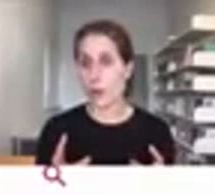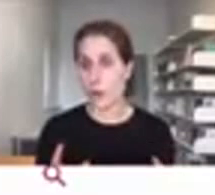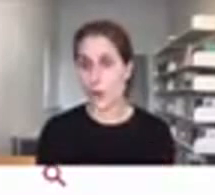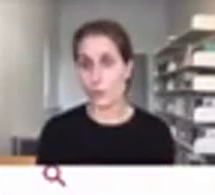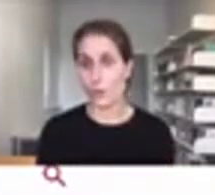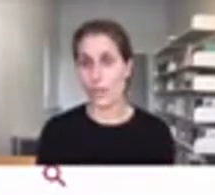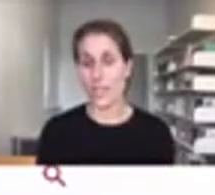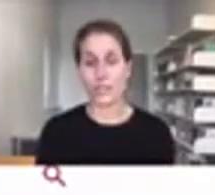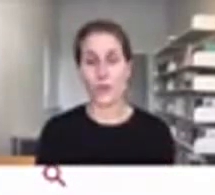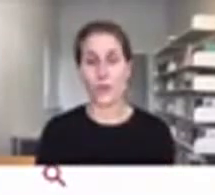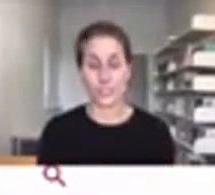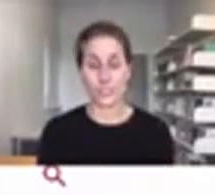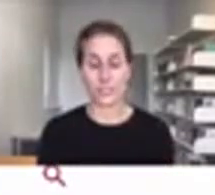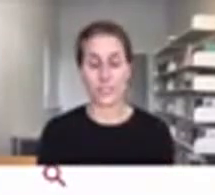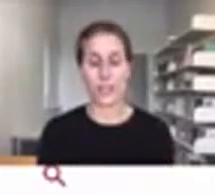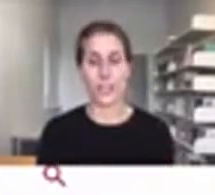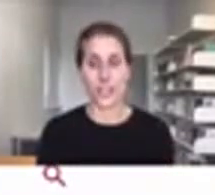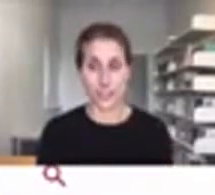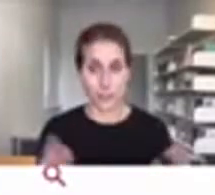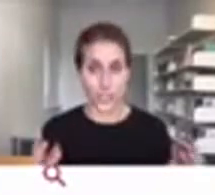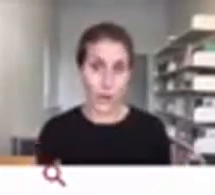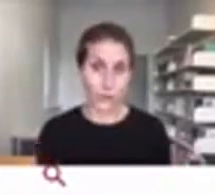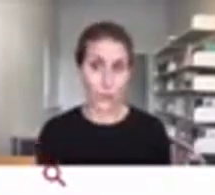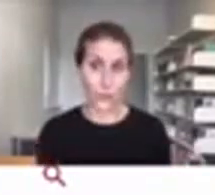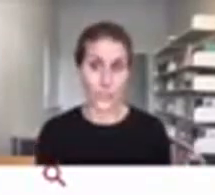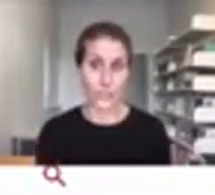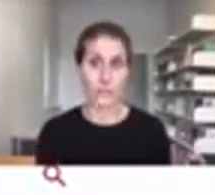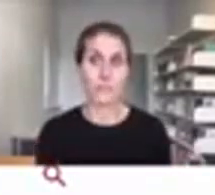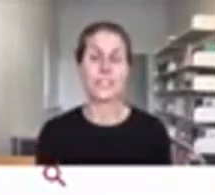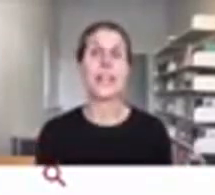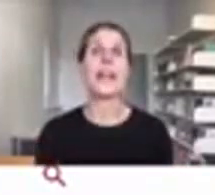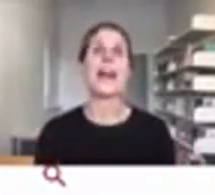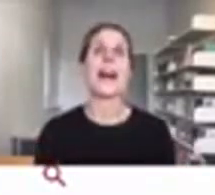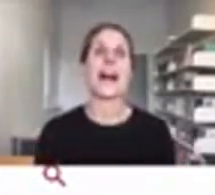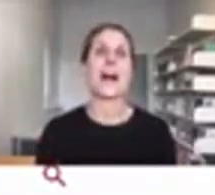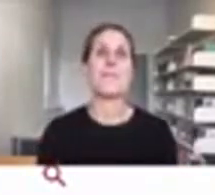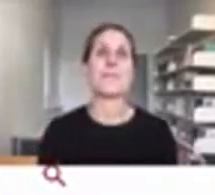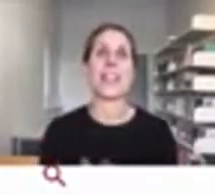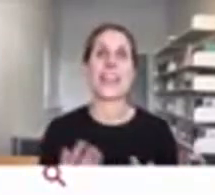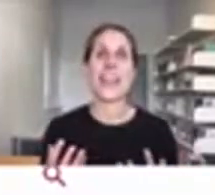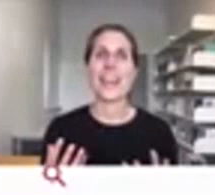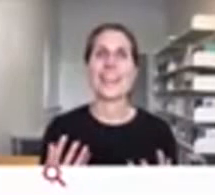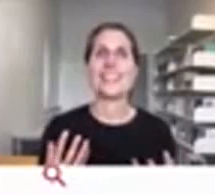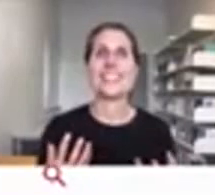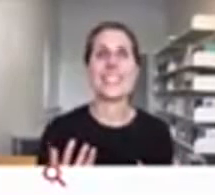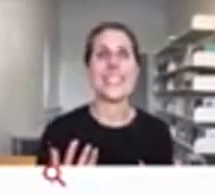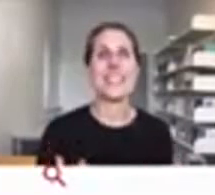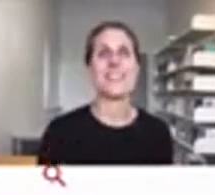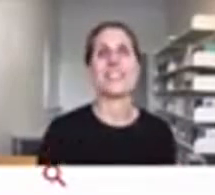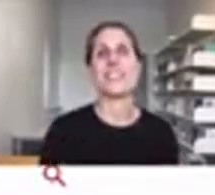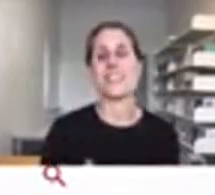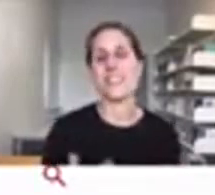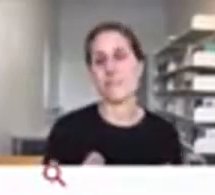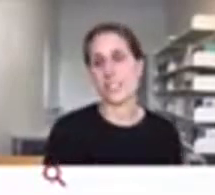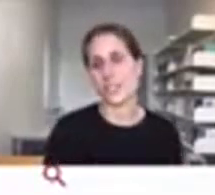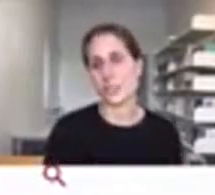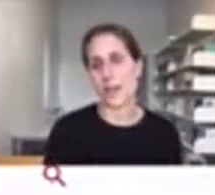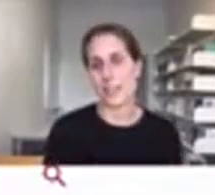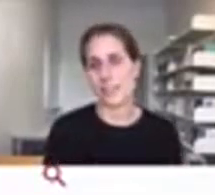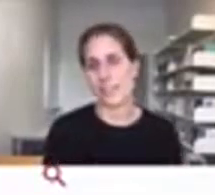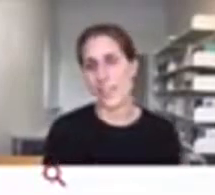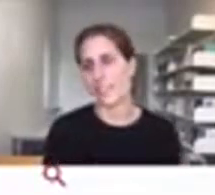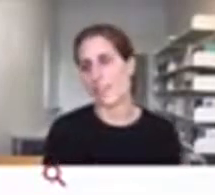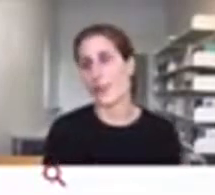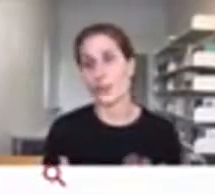models of home learning or distance learning across whole school systems. And even the